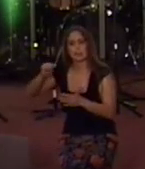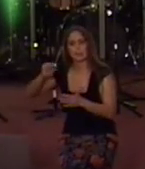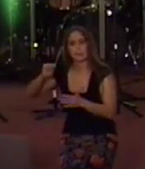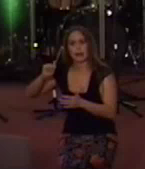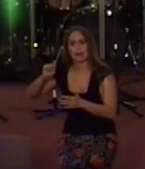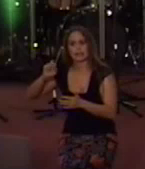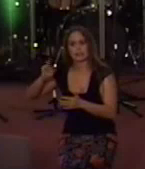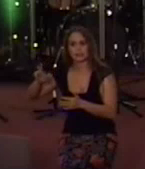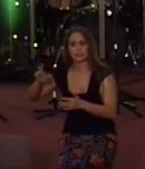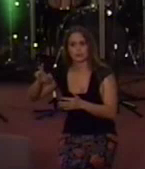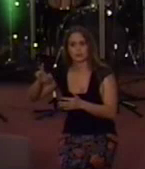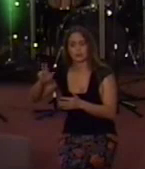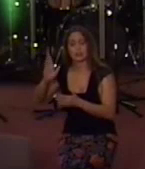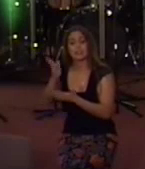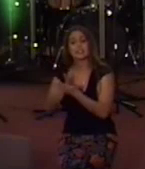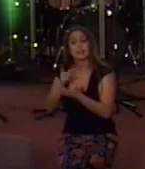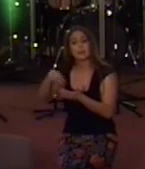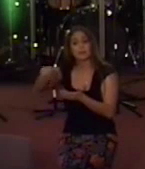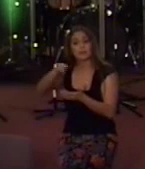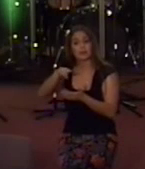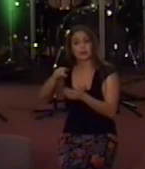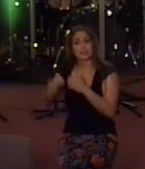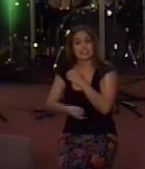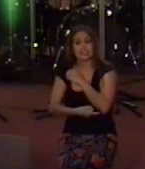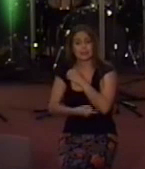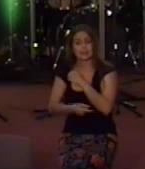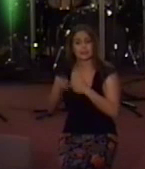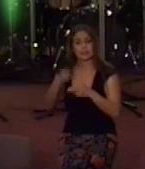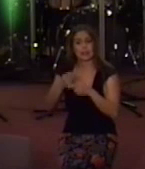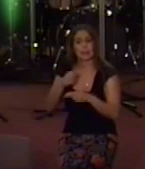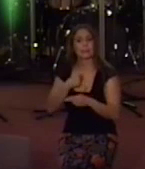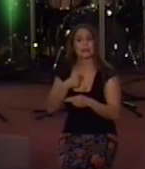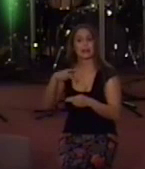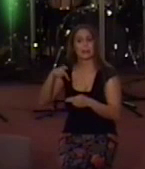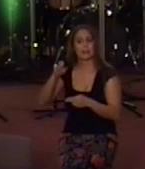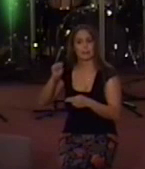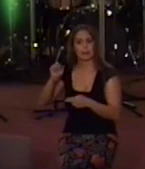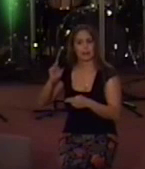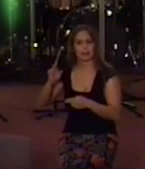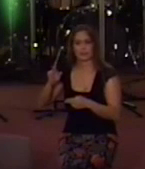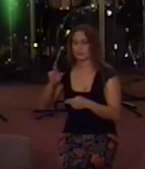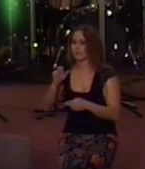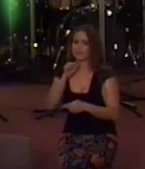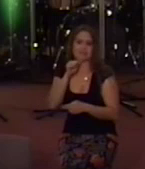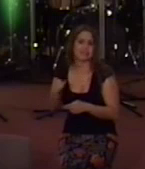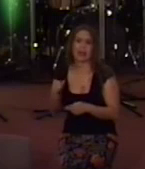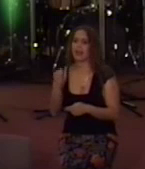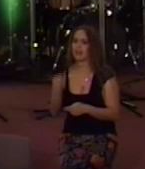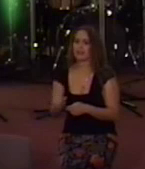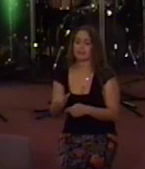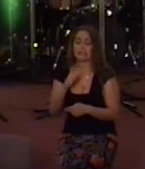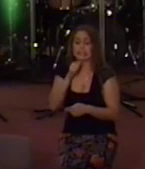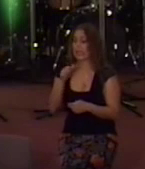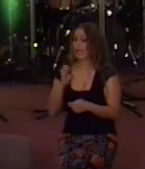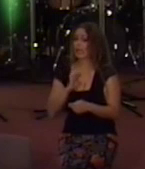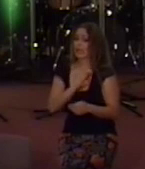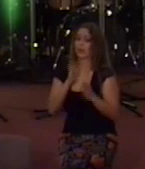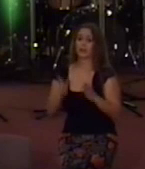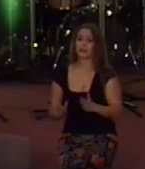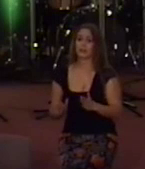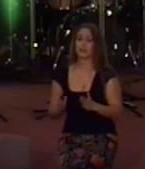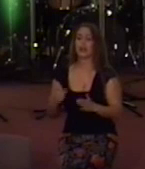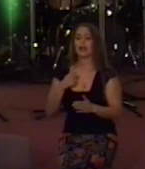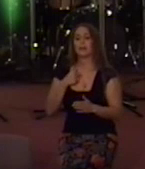Some of you may be tempted to call me a pastor, but I am not a pastor. I am not an elder. I'm an